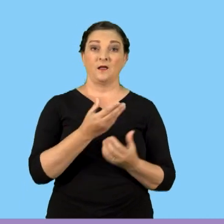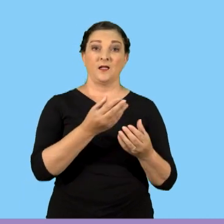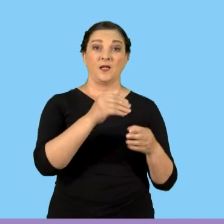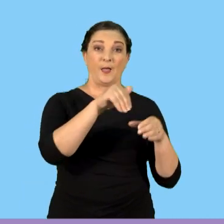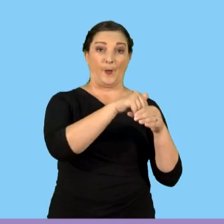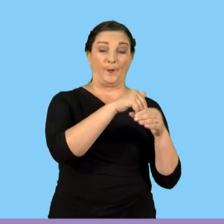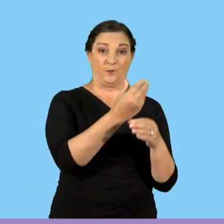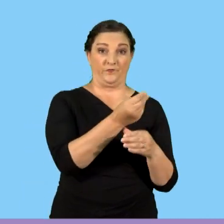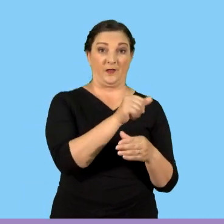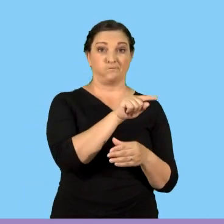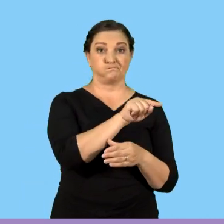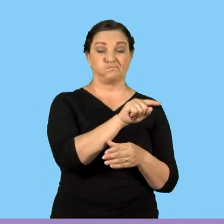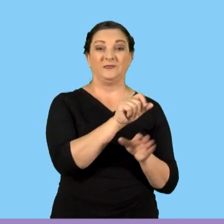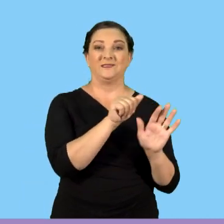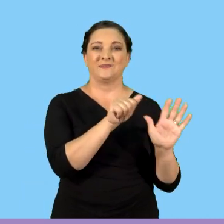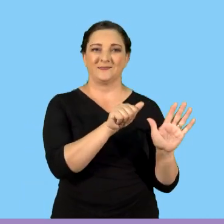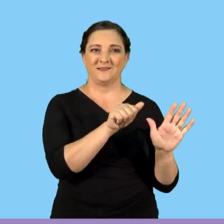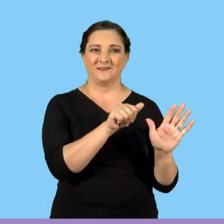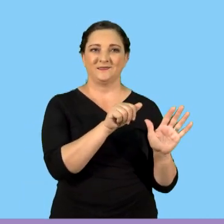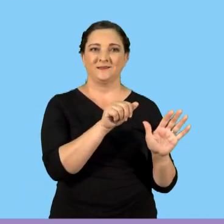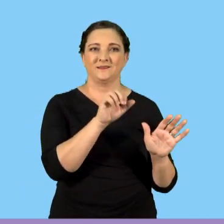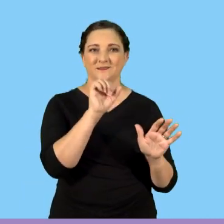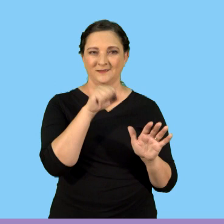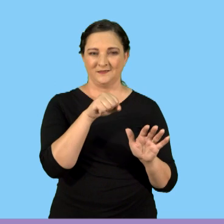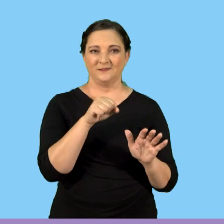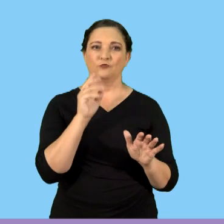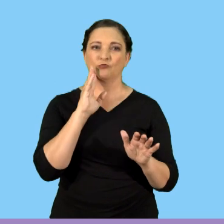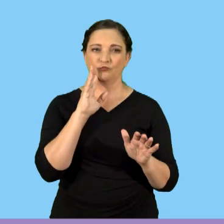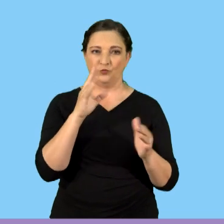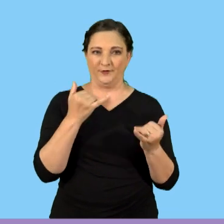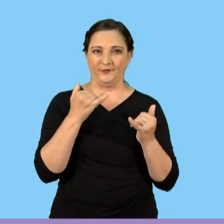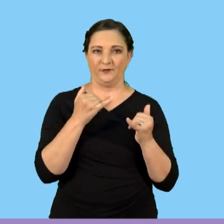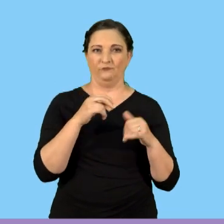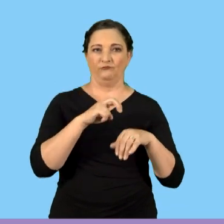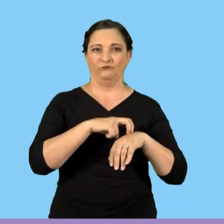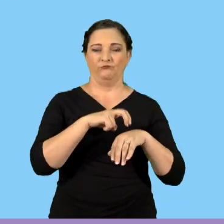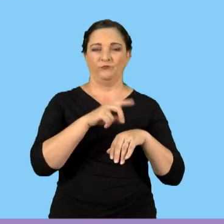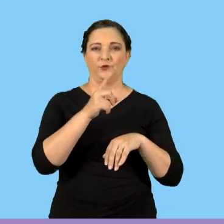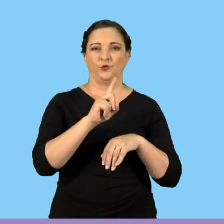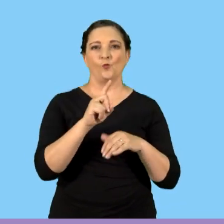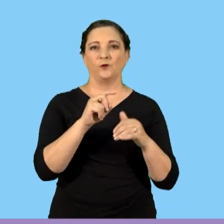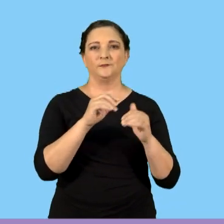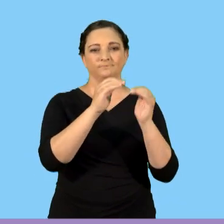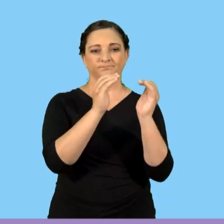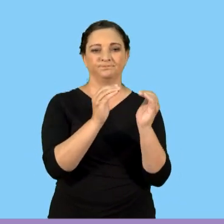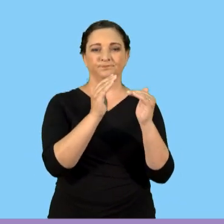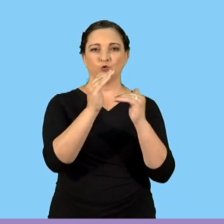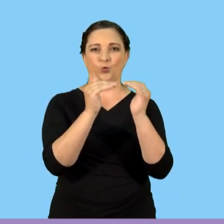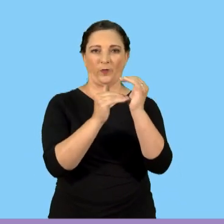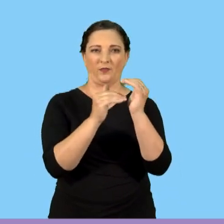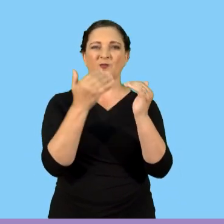next input. We have a 6 there. And now this 6, we are first going to square it, which we know is going to give